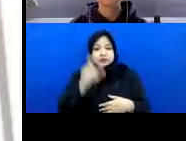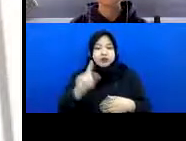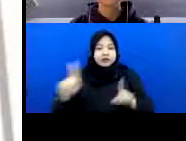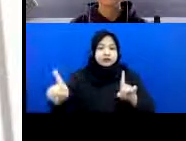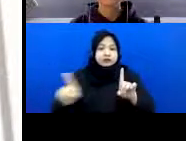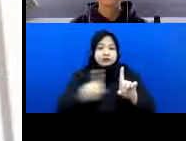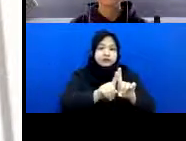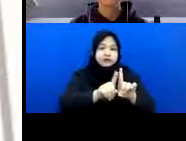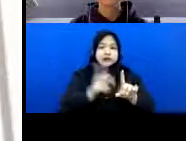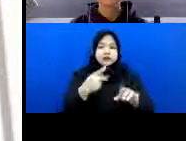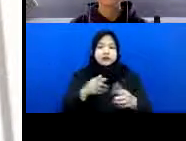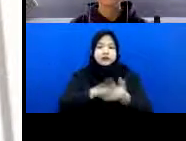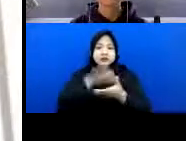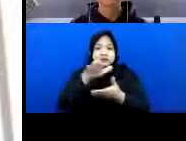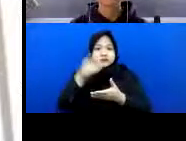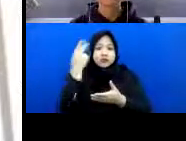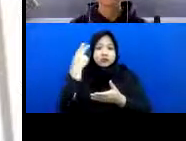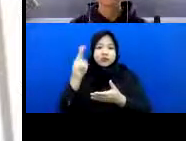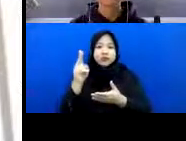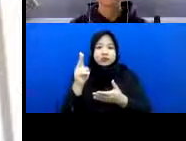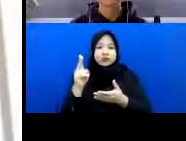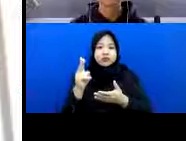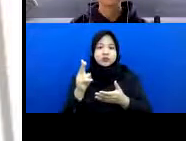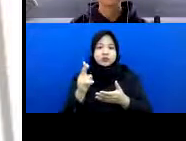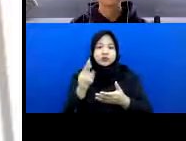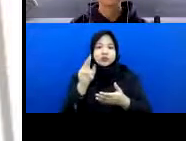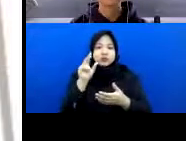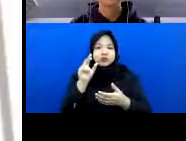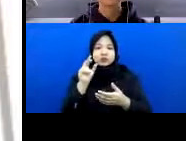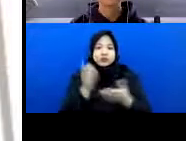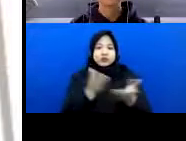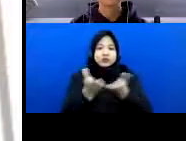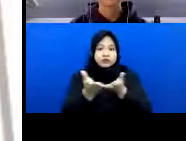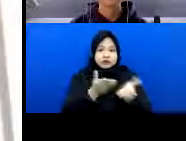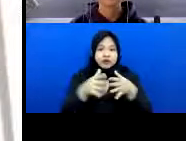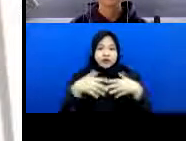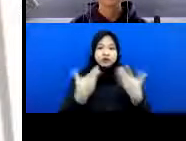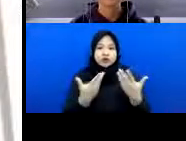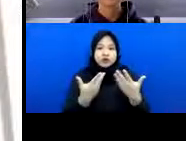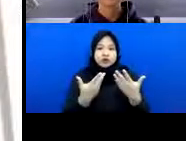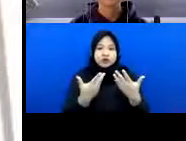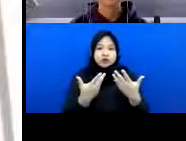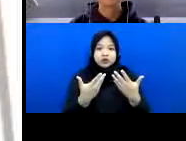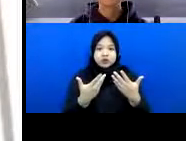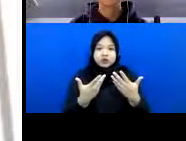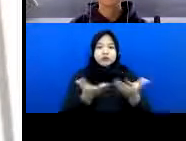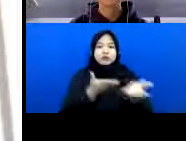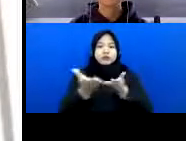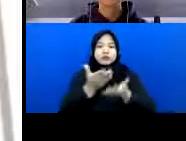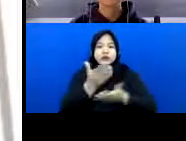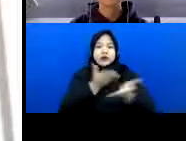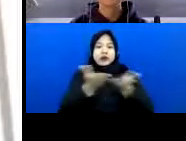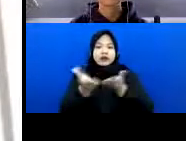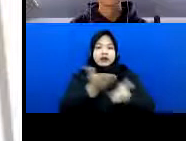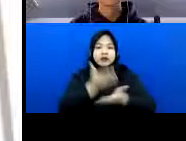assistance, we will send them to a local non-profit or disability service provider.